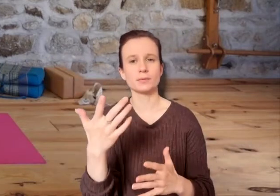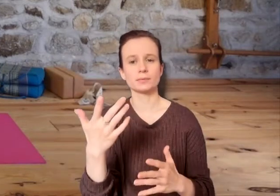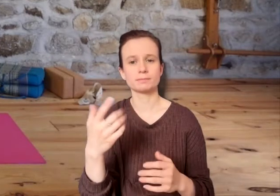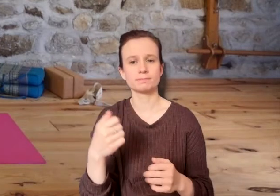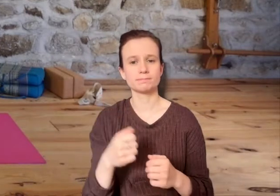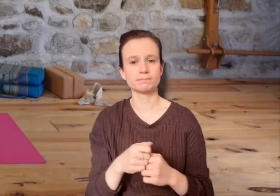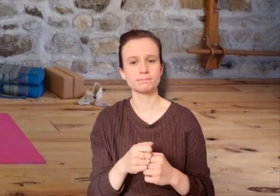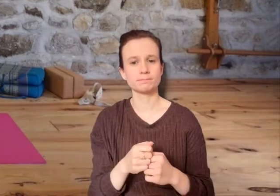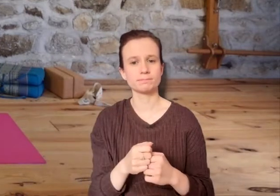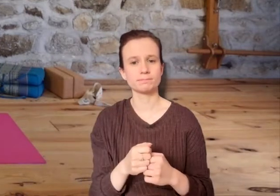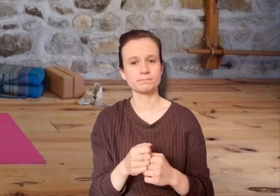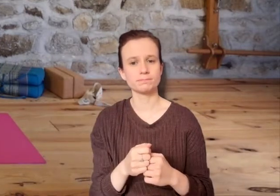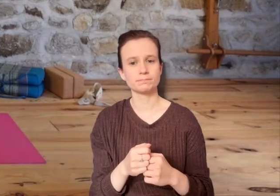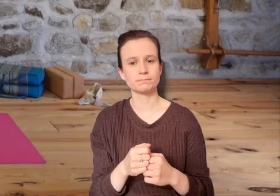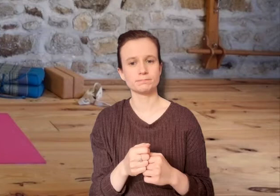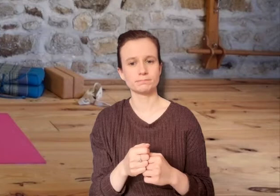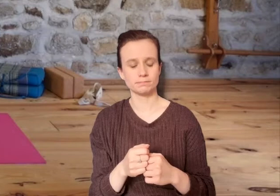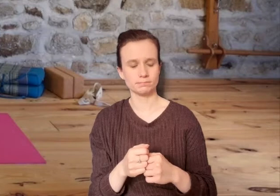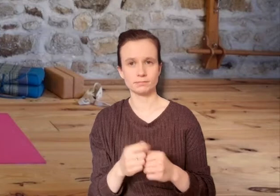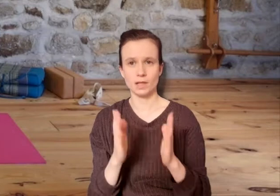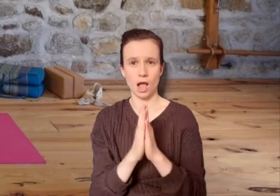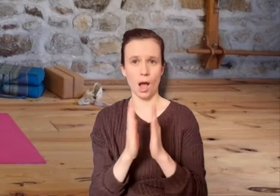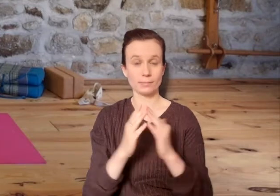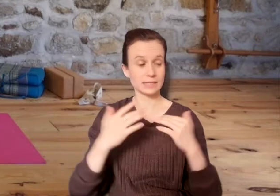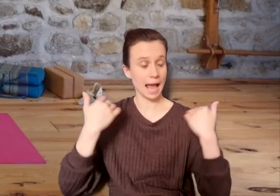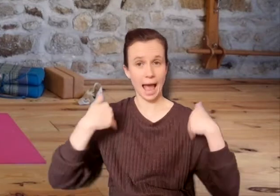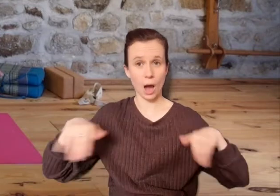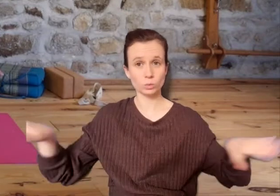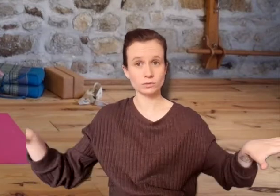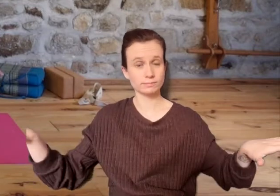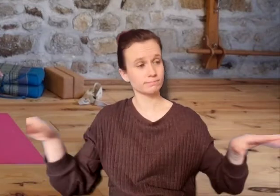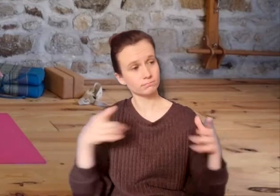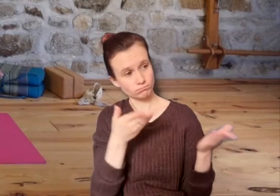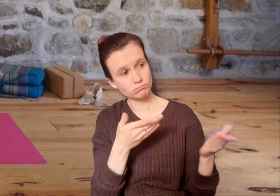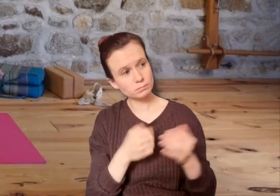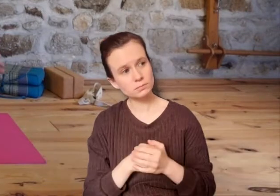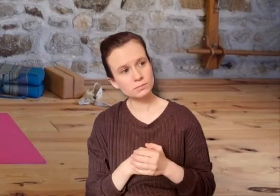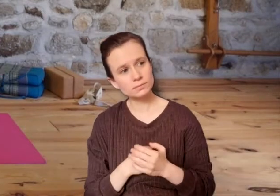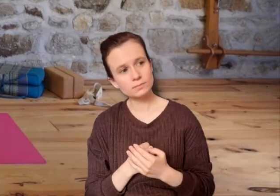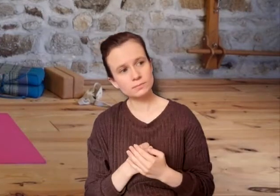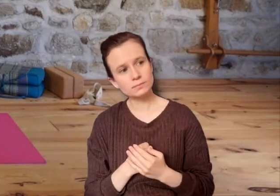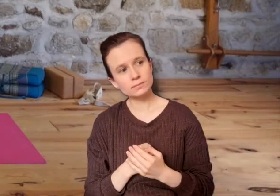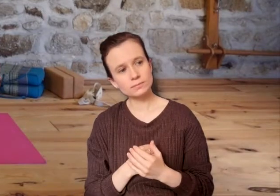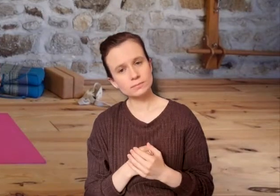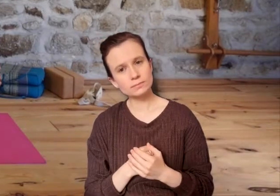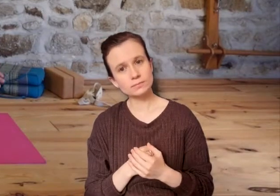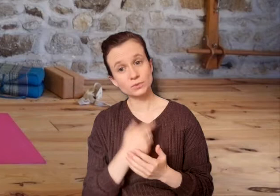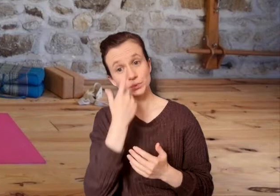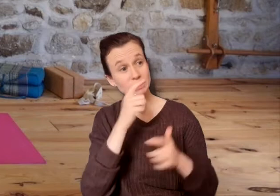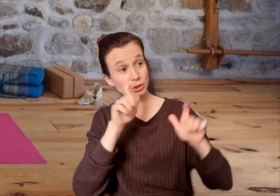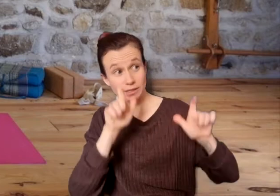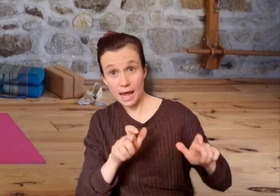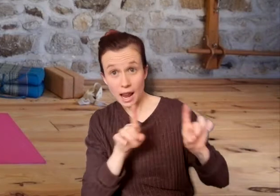balance and take the hands off the floor. Yeah? You can either stay